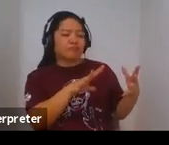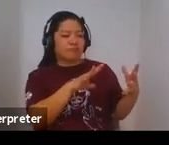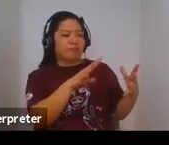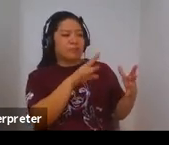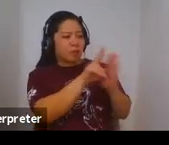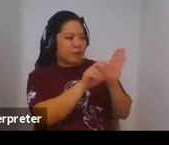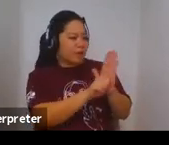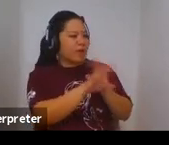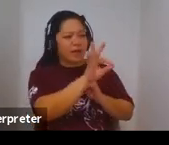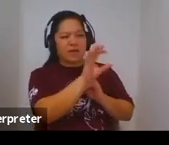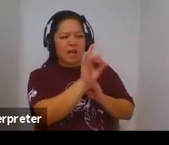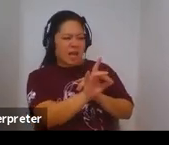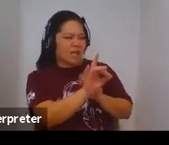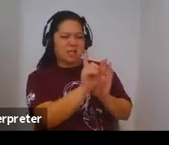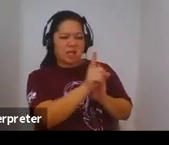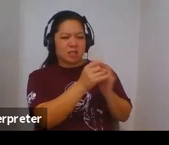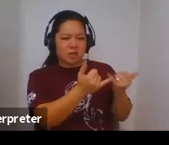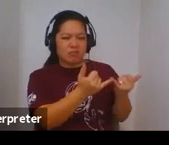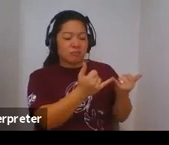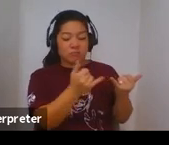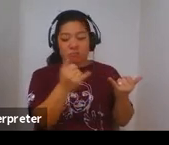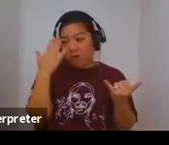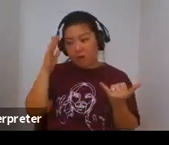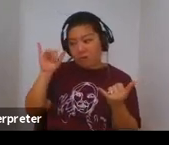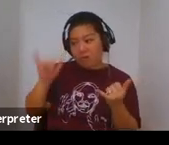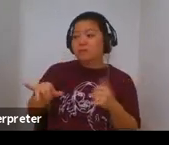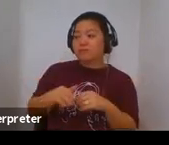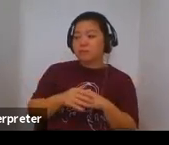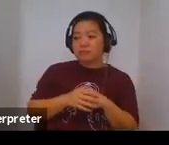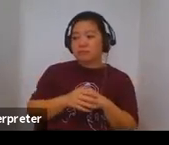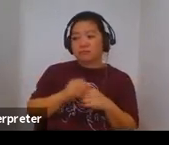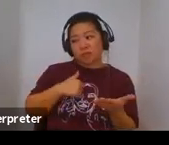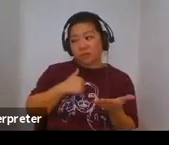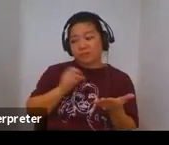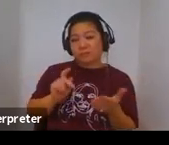every 98 seconds. Whoa, I did not know that. Sorry.